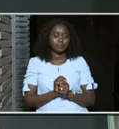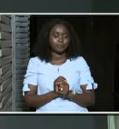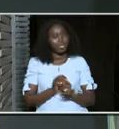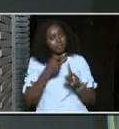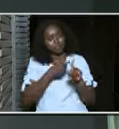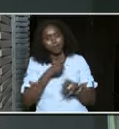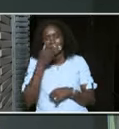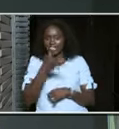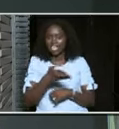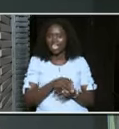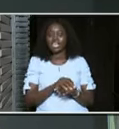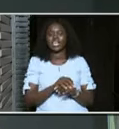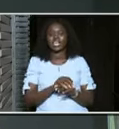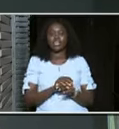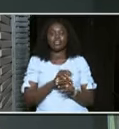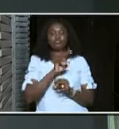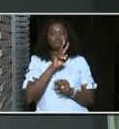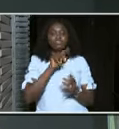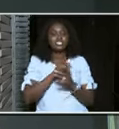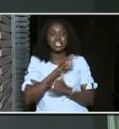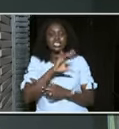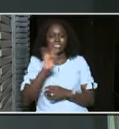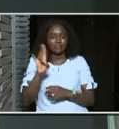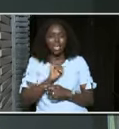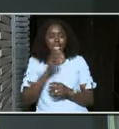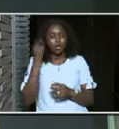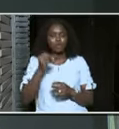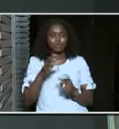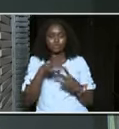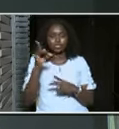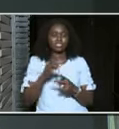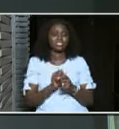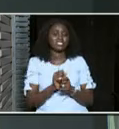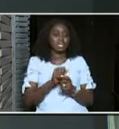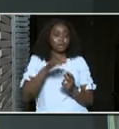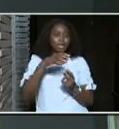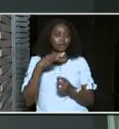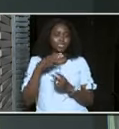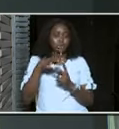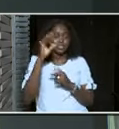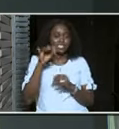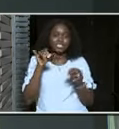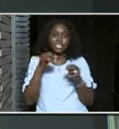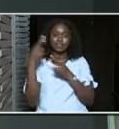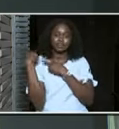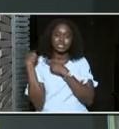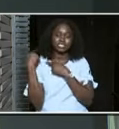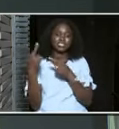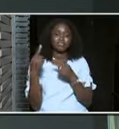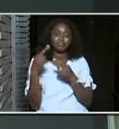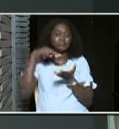From there in 2007, I was nominated or appointed the representative of